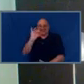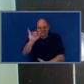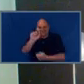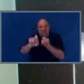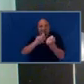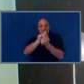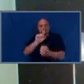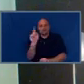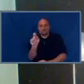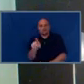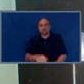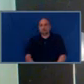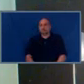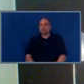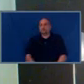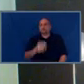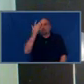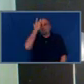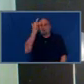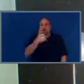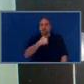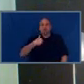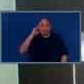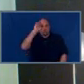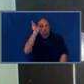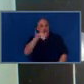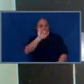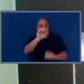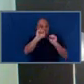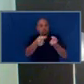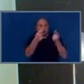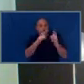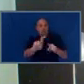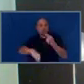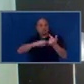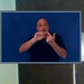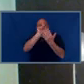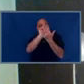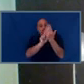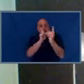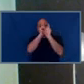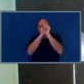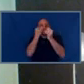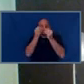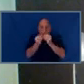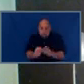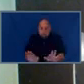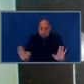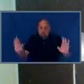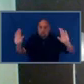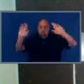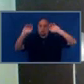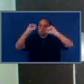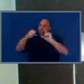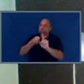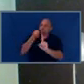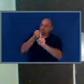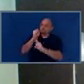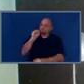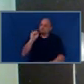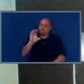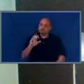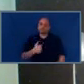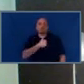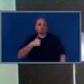question, because we knew that was a possibility when we were designing the mission. So we actually did a very exhaustive